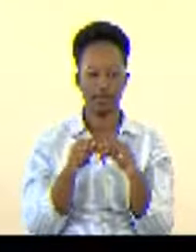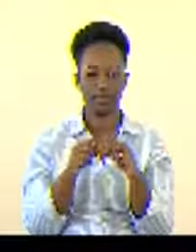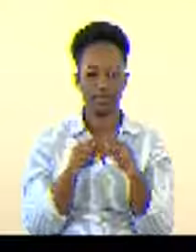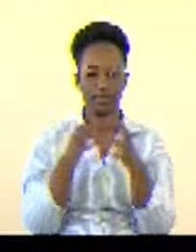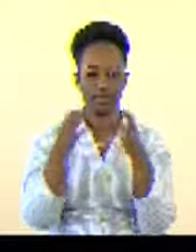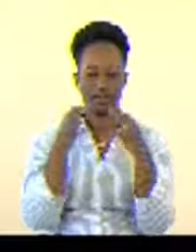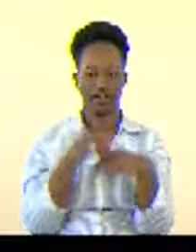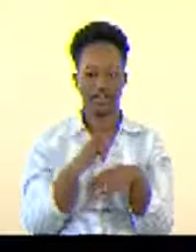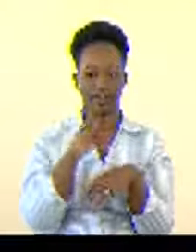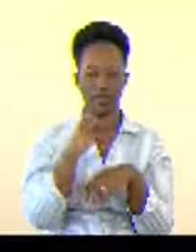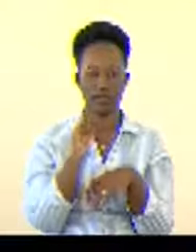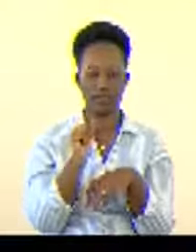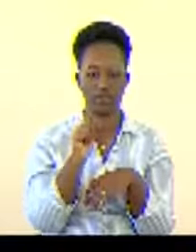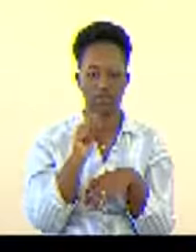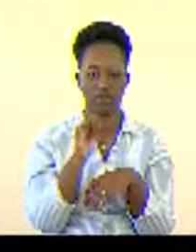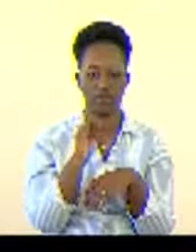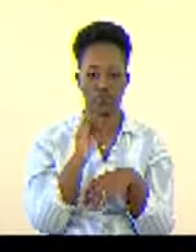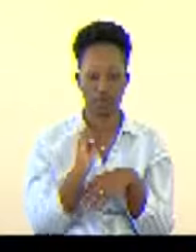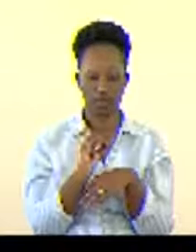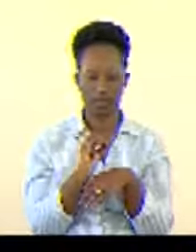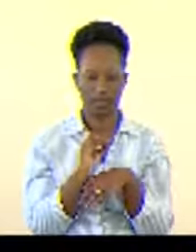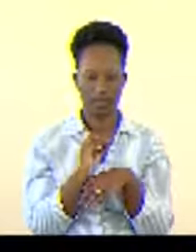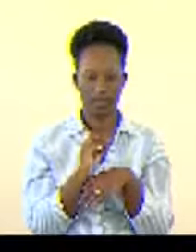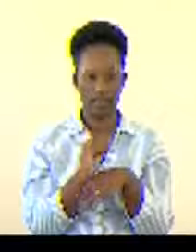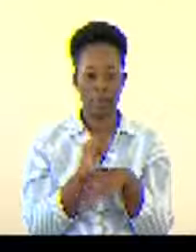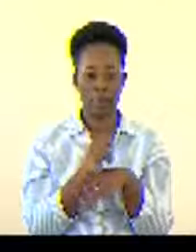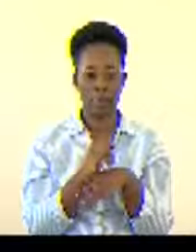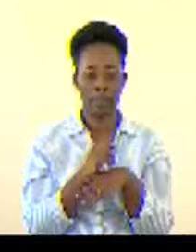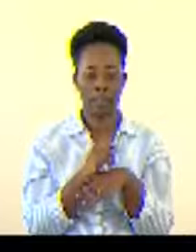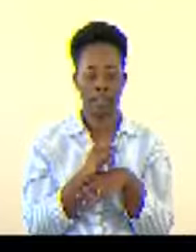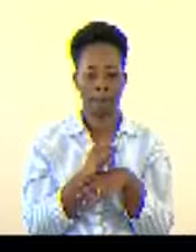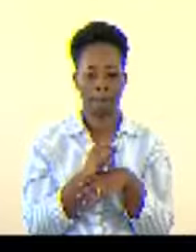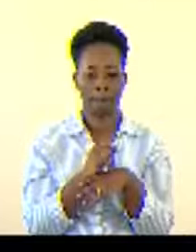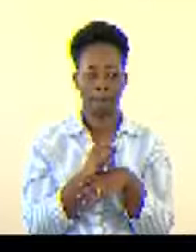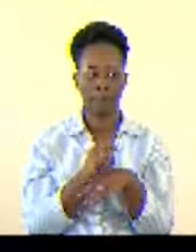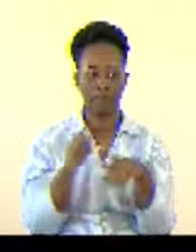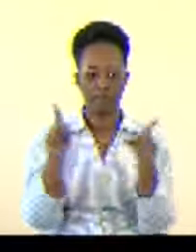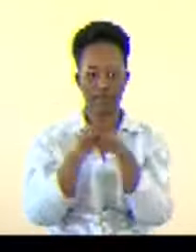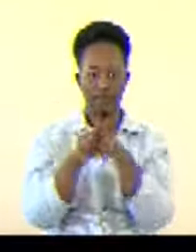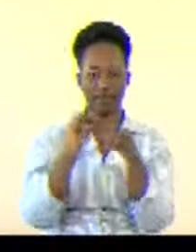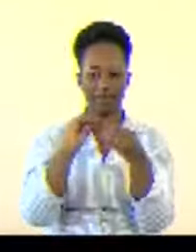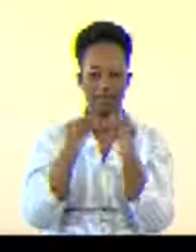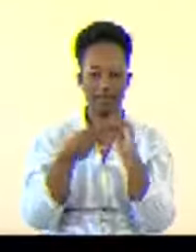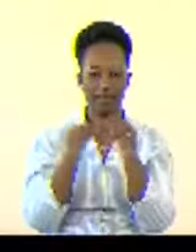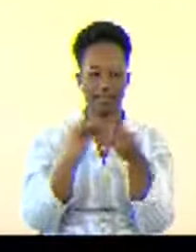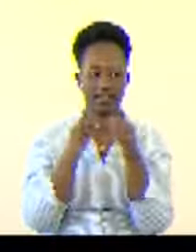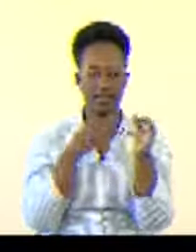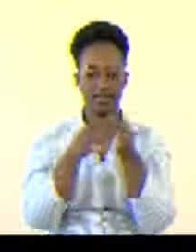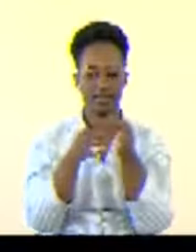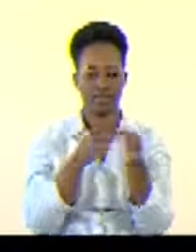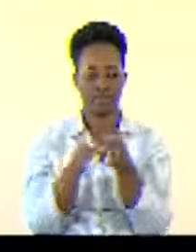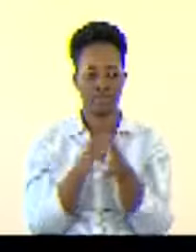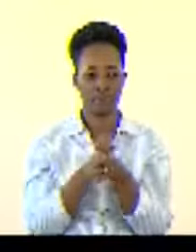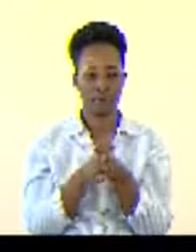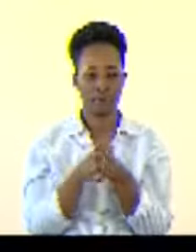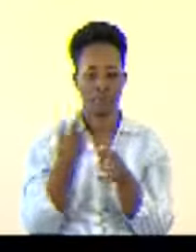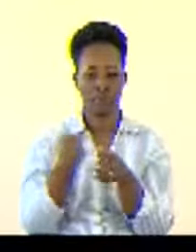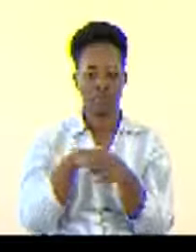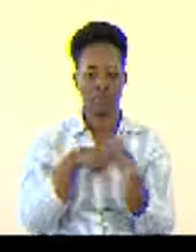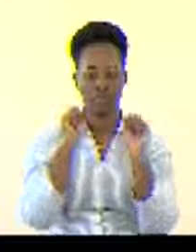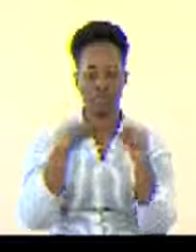a ratio, so a financial ratio, this is just a mathematical statement. We shall be having